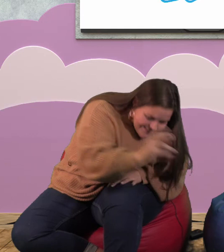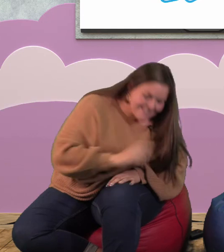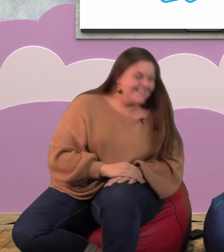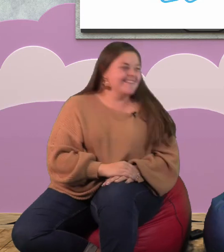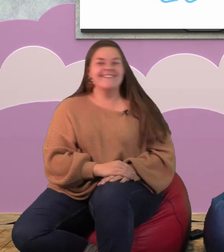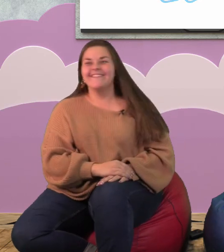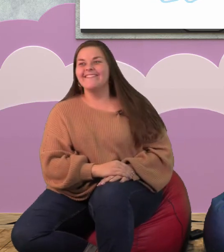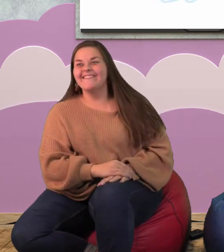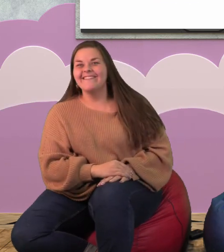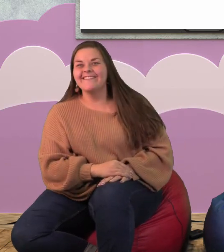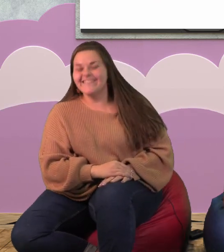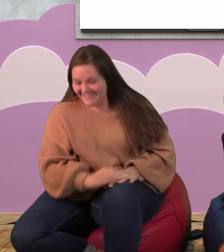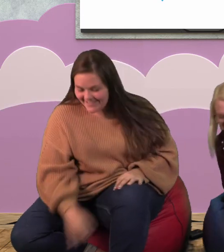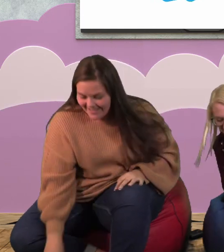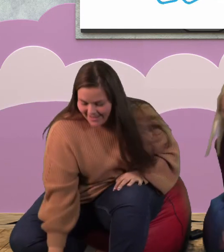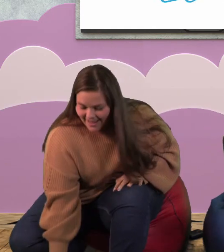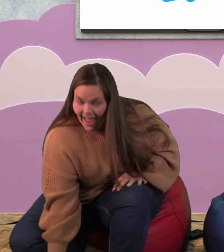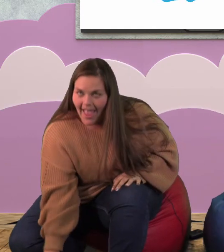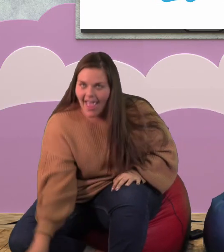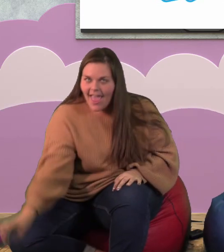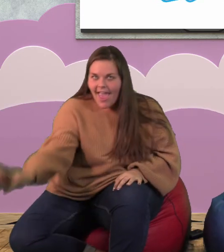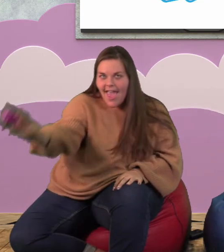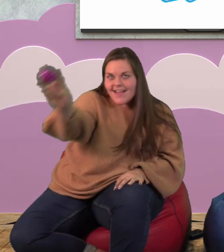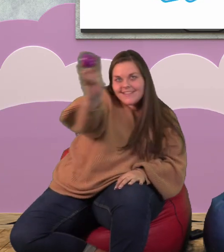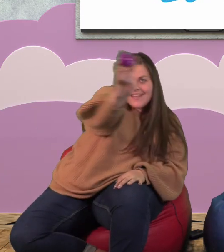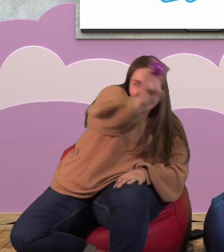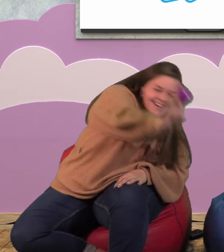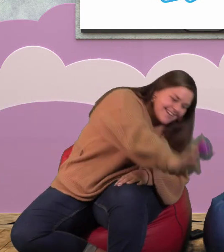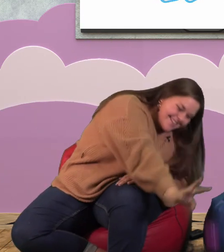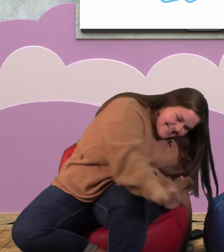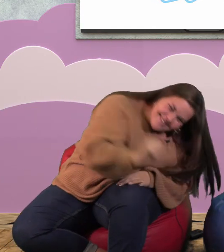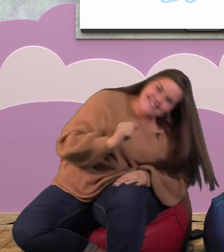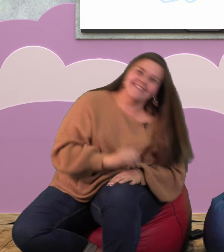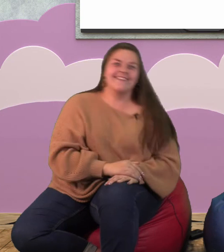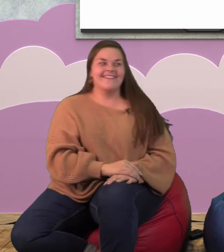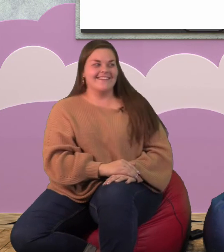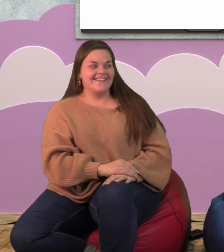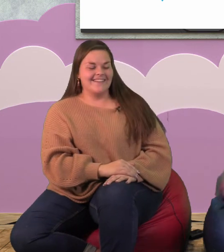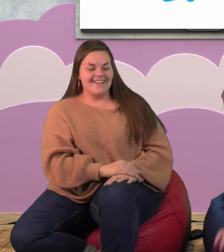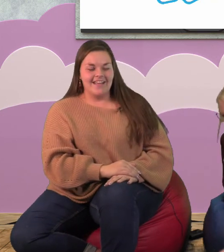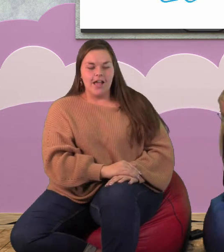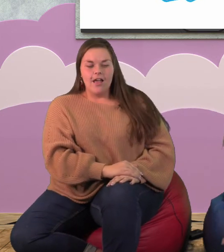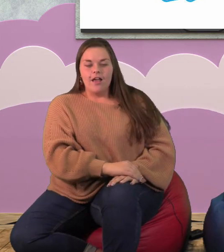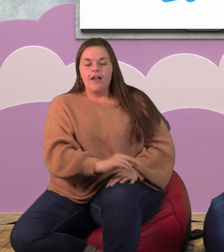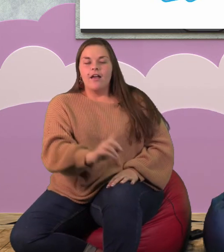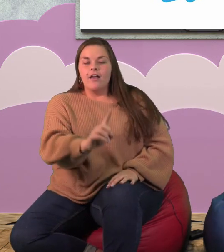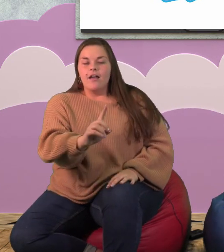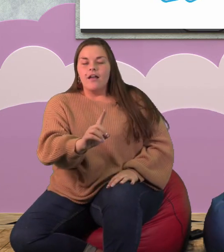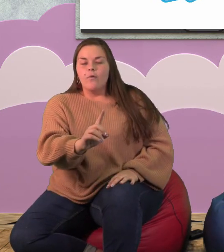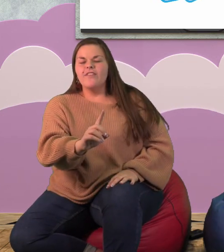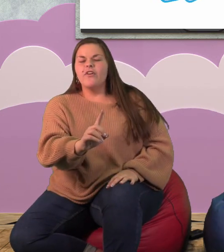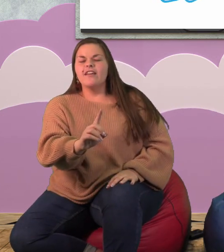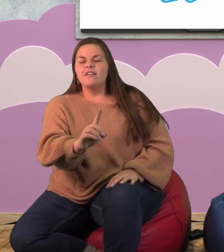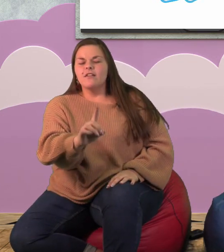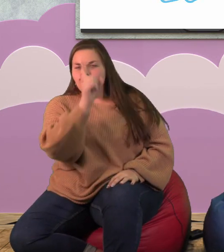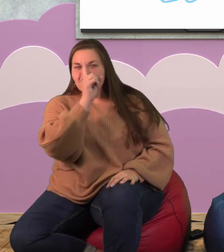14, 15, 16, 17, 19.